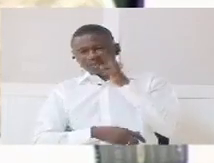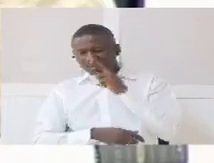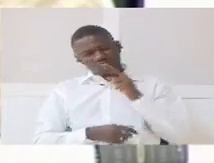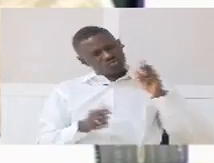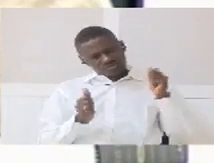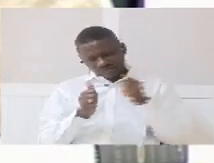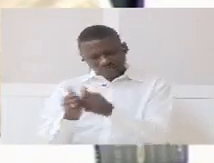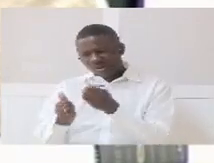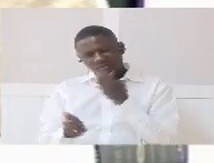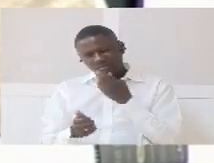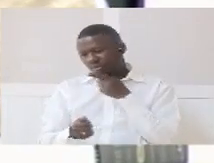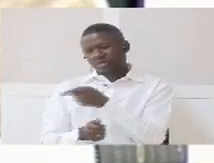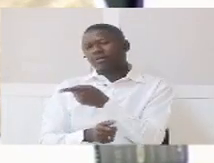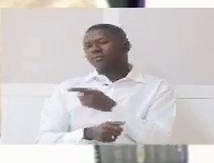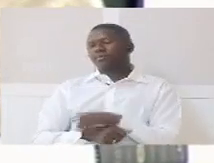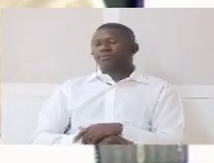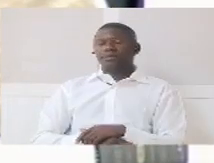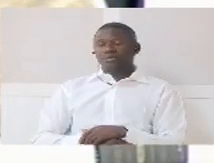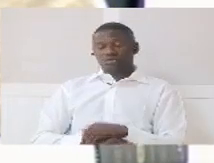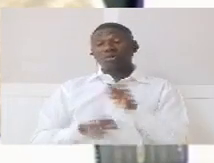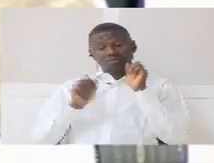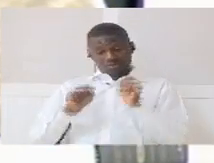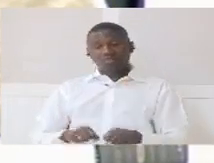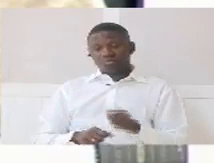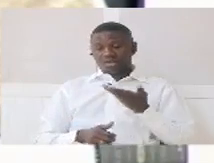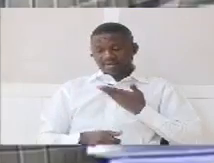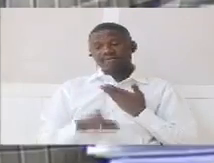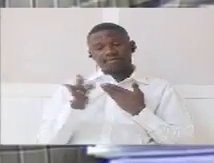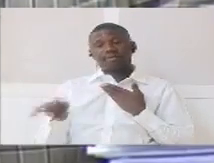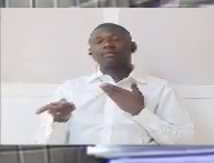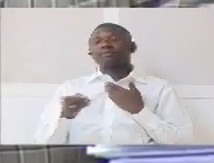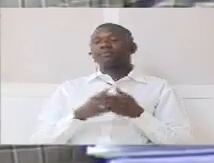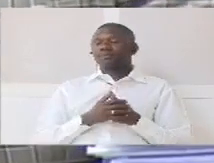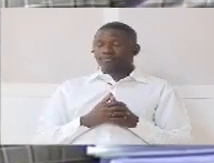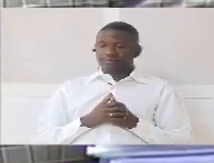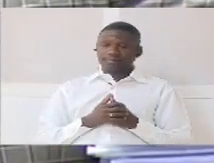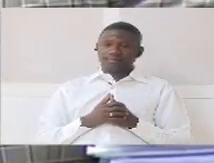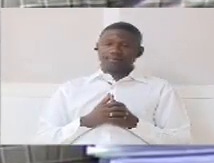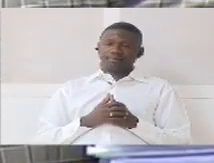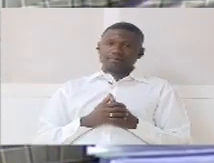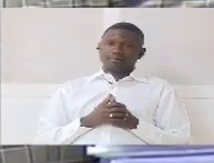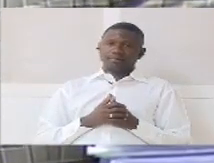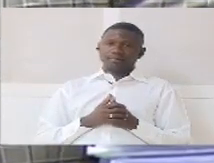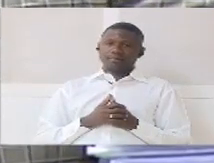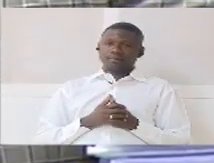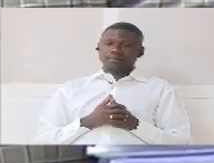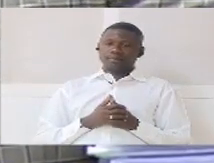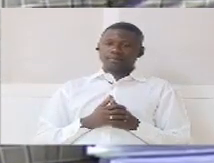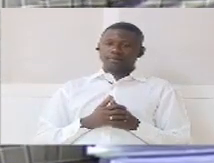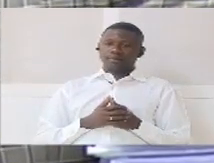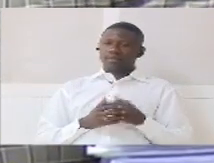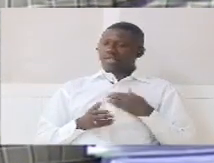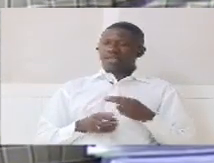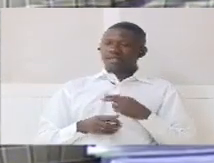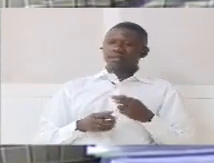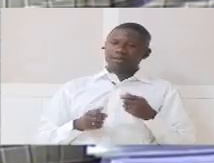obviously, what a fallen OJ. So, that is inevitable. Is there any effort on the part of management to prevent